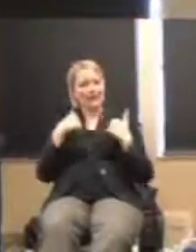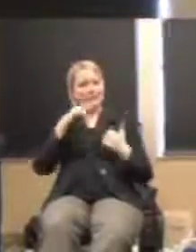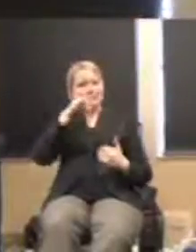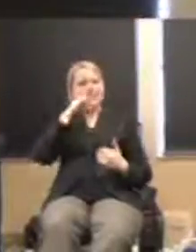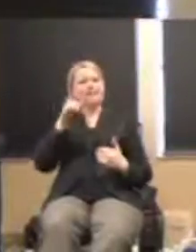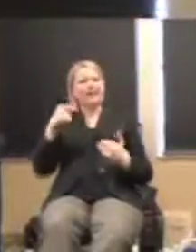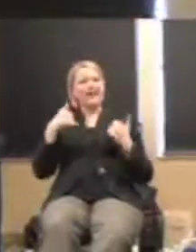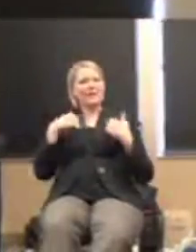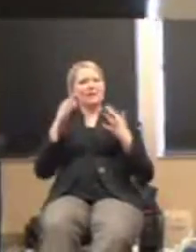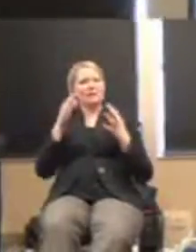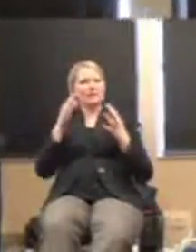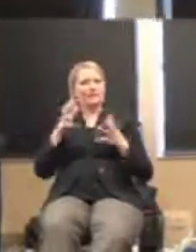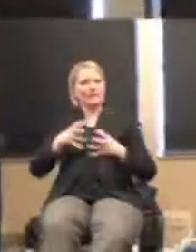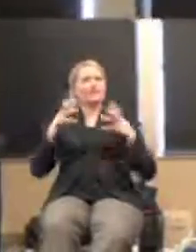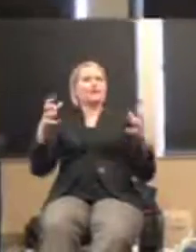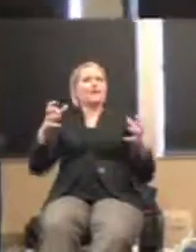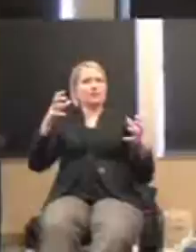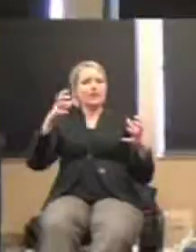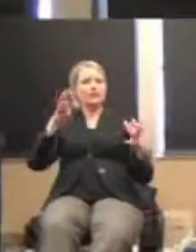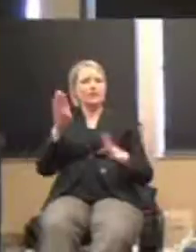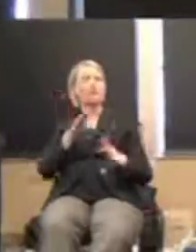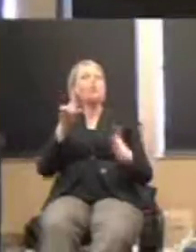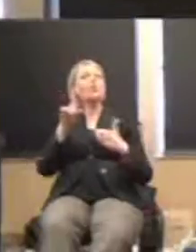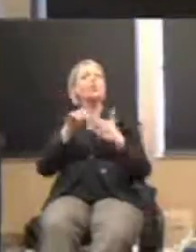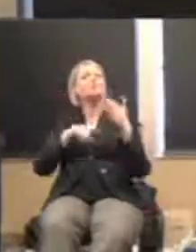behaviors, what's the first thing that we take away from them?